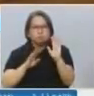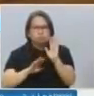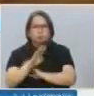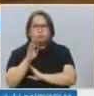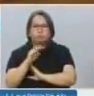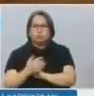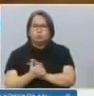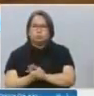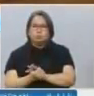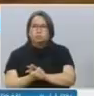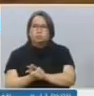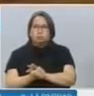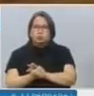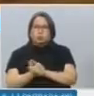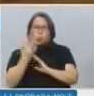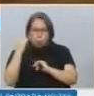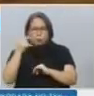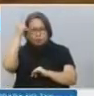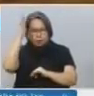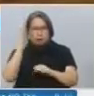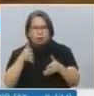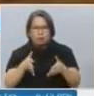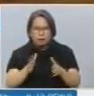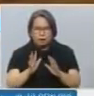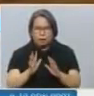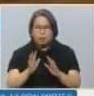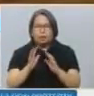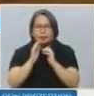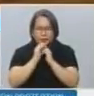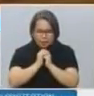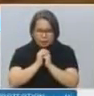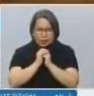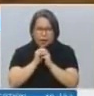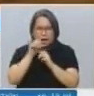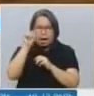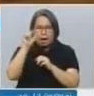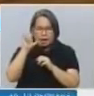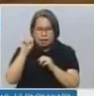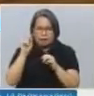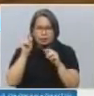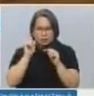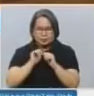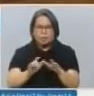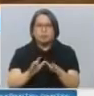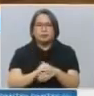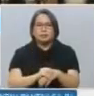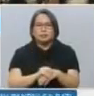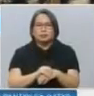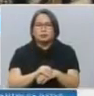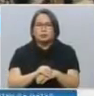eagles. God willing, inshallah. Nature enjoyed us with its